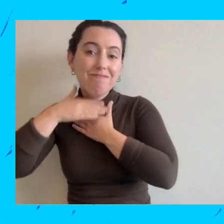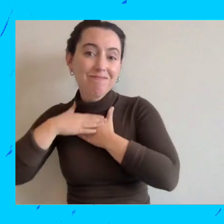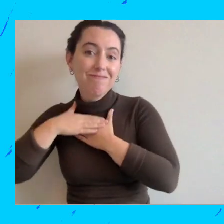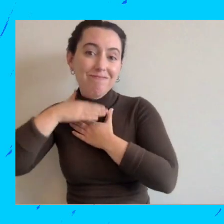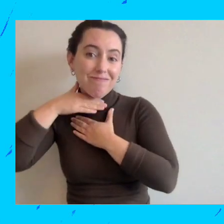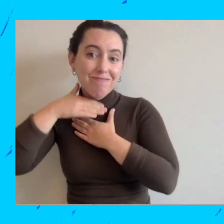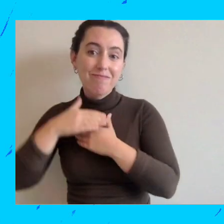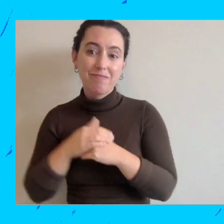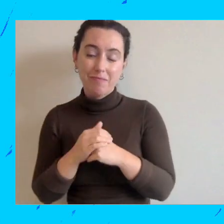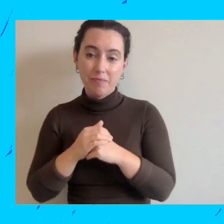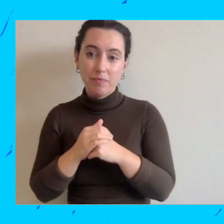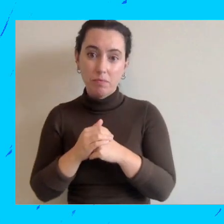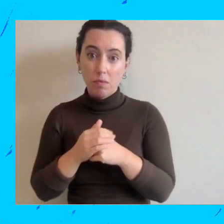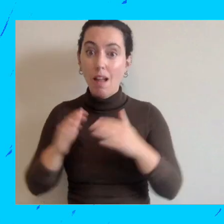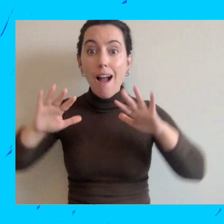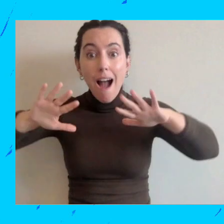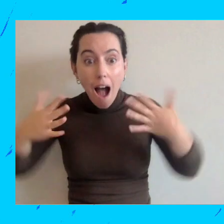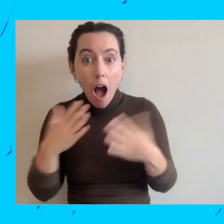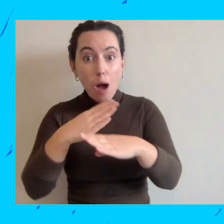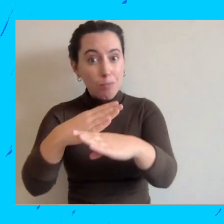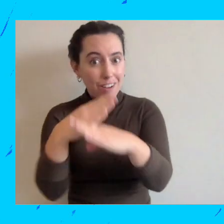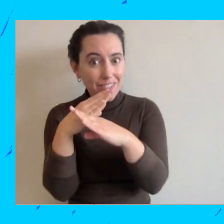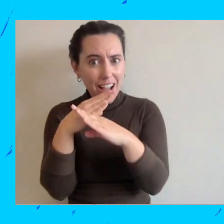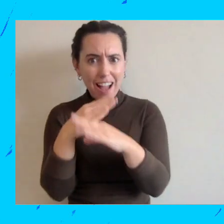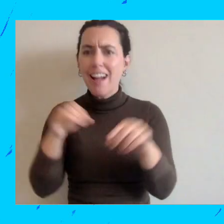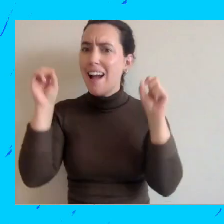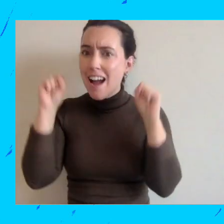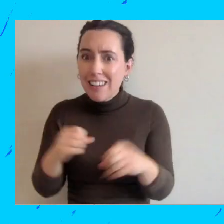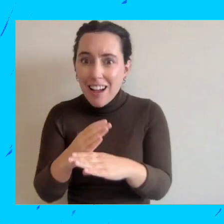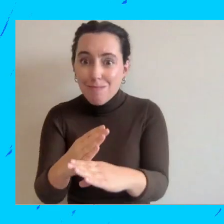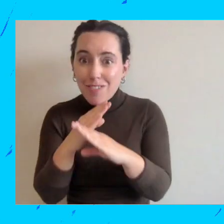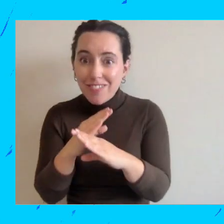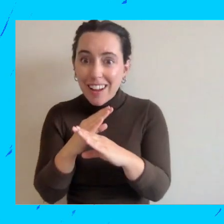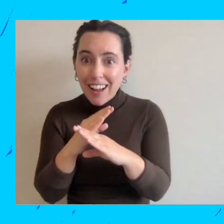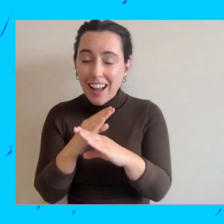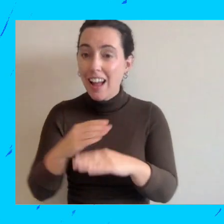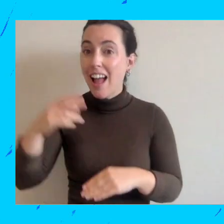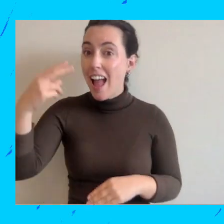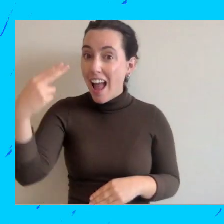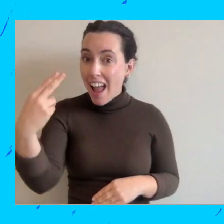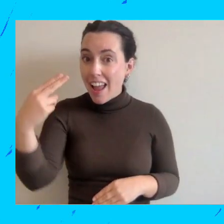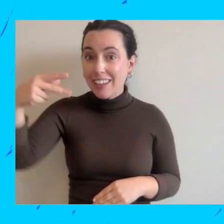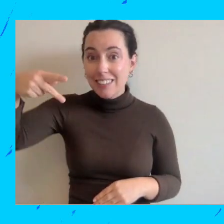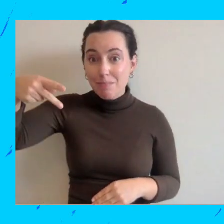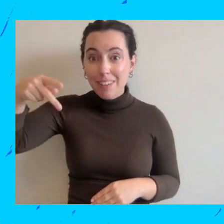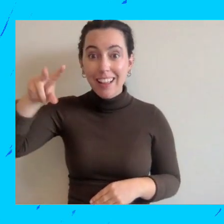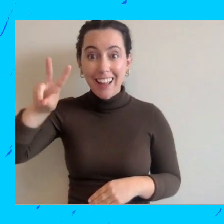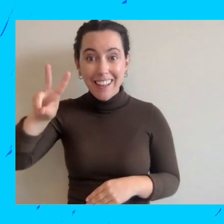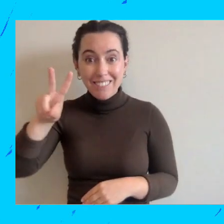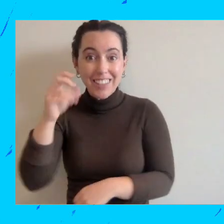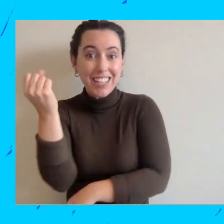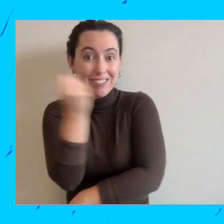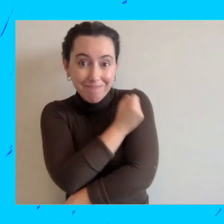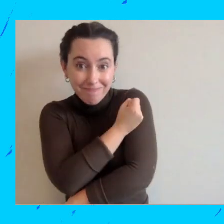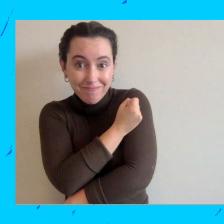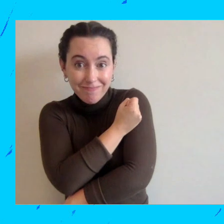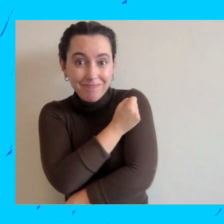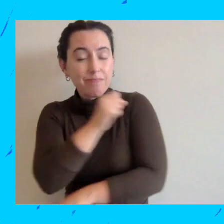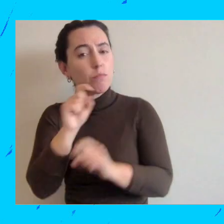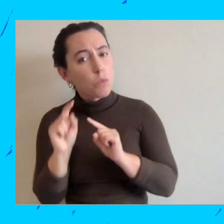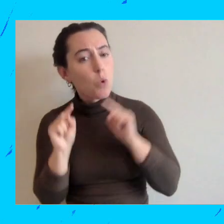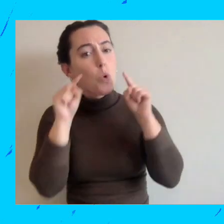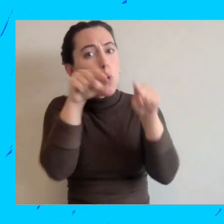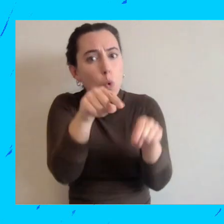have a highly effective vaccine that prevents HPV, and we have screening and treatment methods